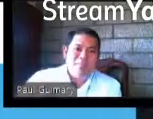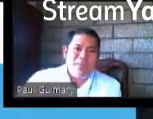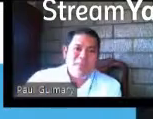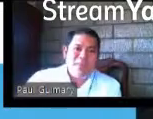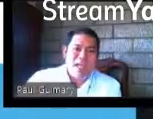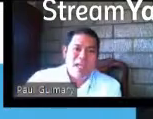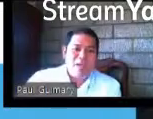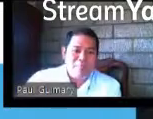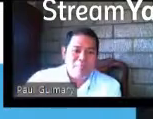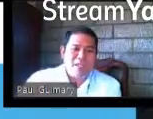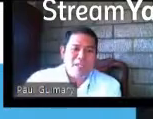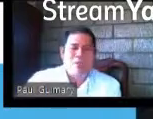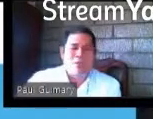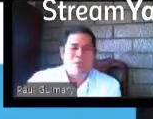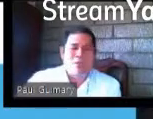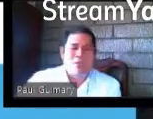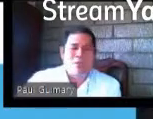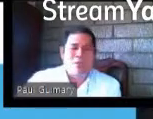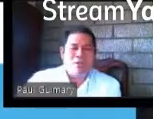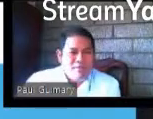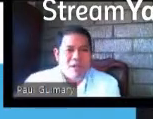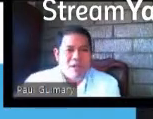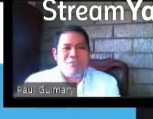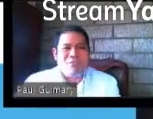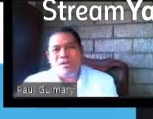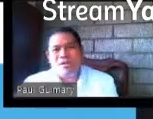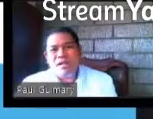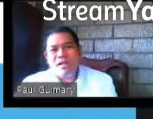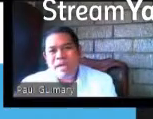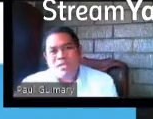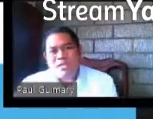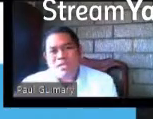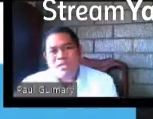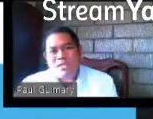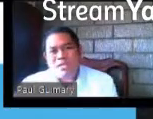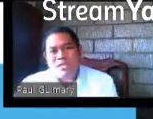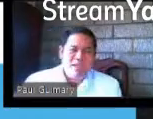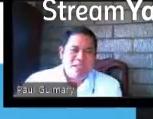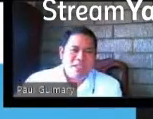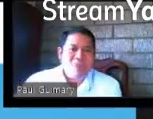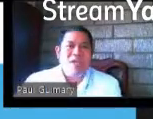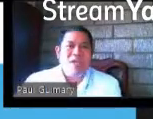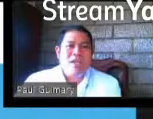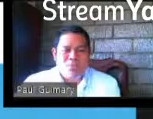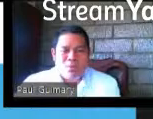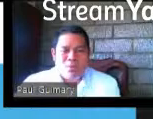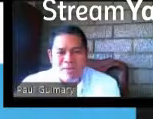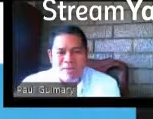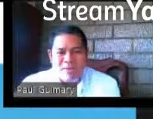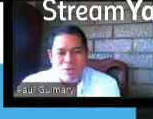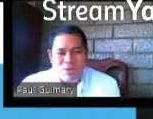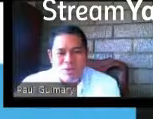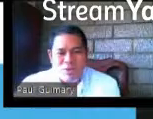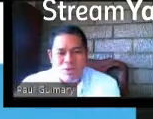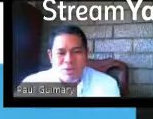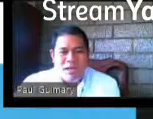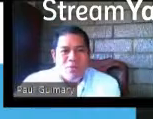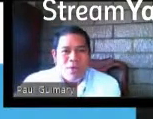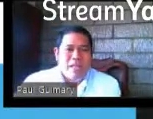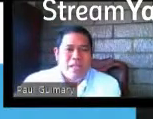fun and meaningful. And therefore, based on the survey that we were able to